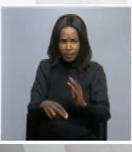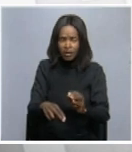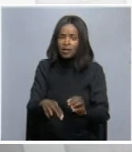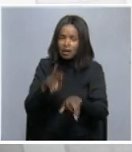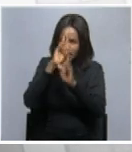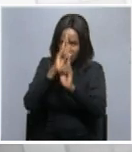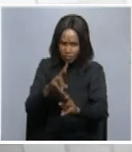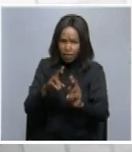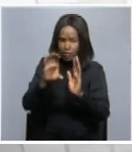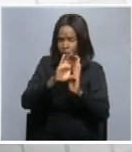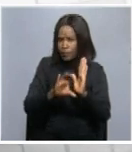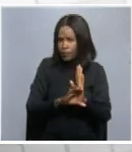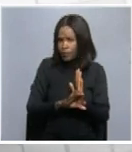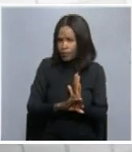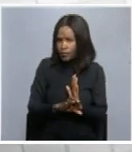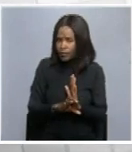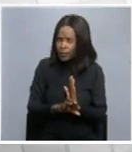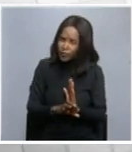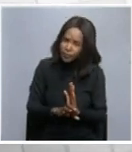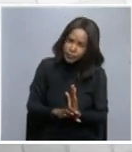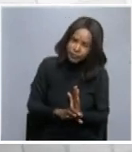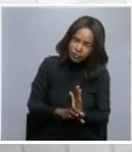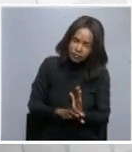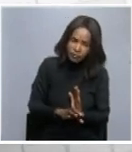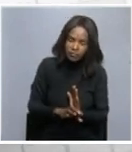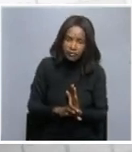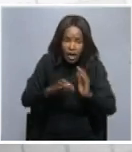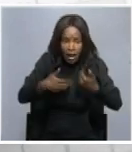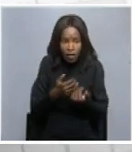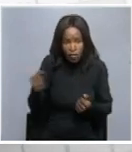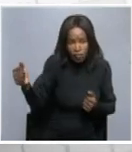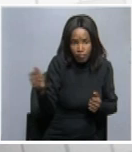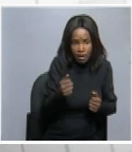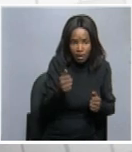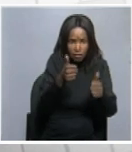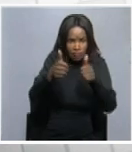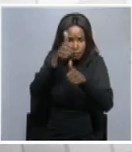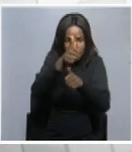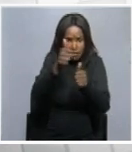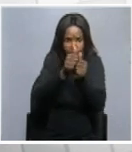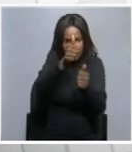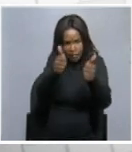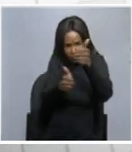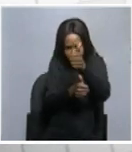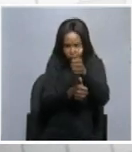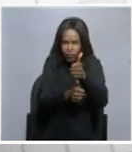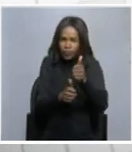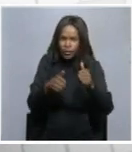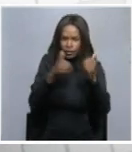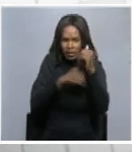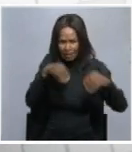Constitution. In this case, the procedure for the appointment of the Director General and Deputy Director General for the